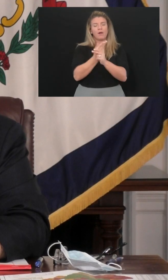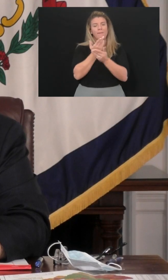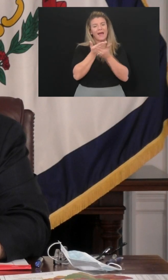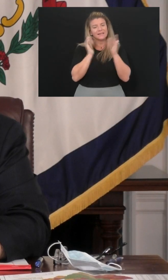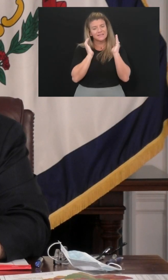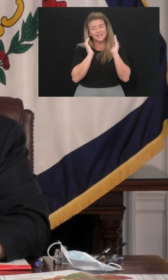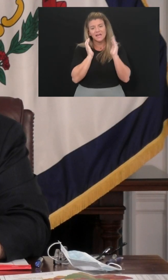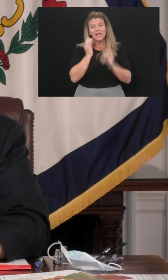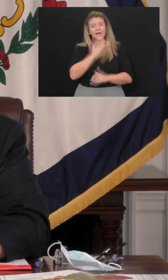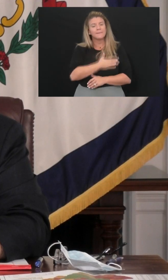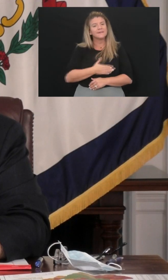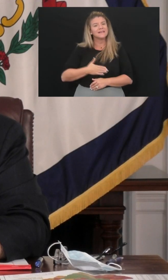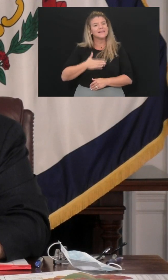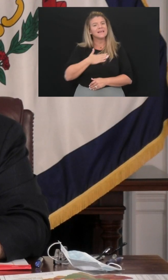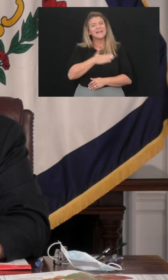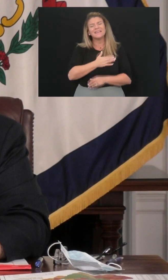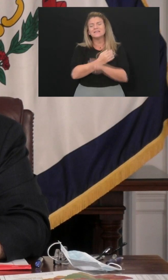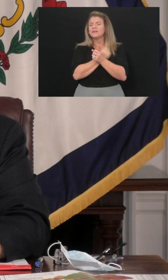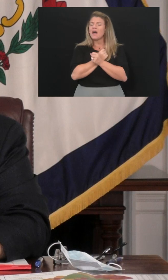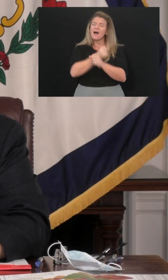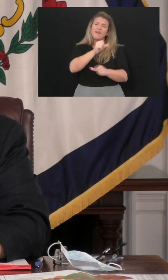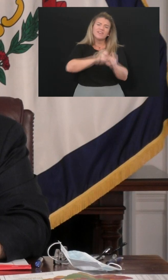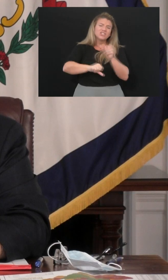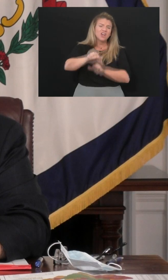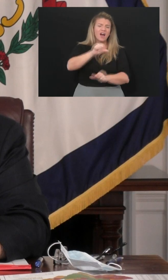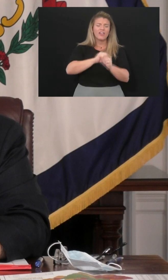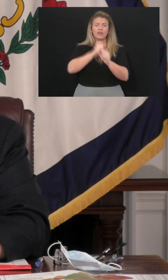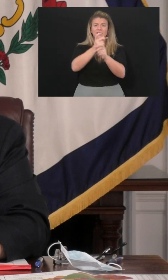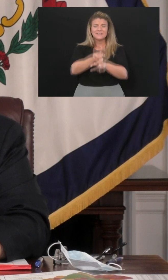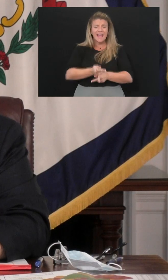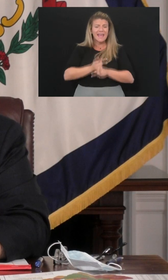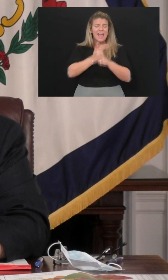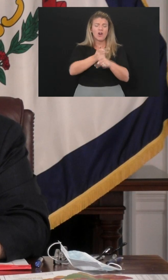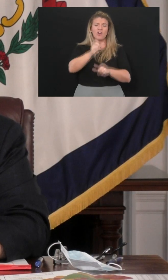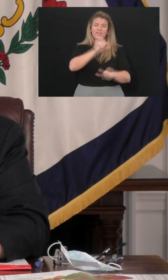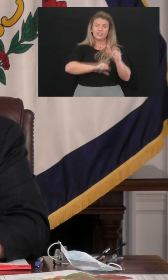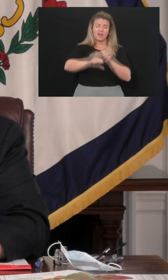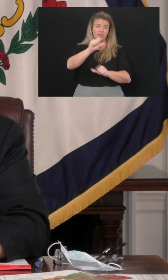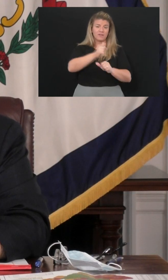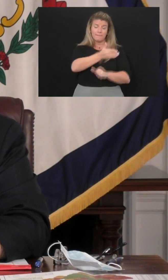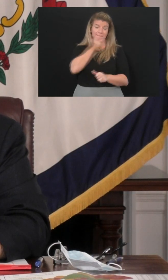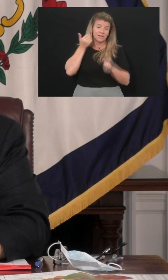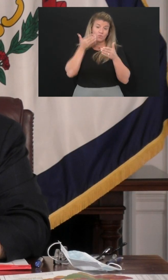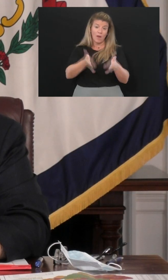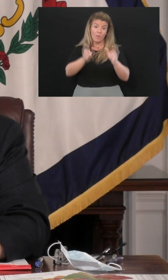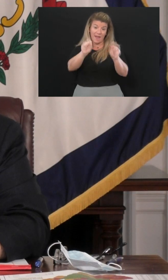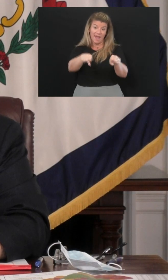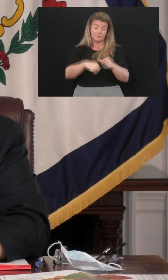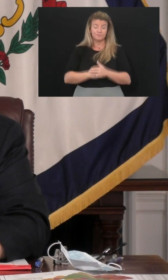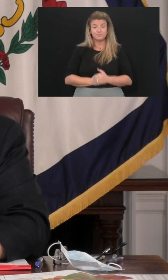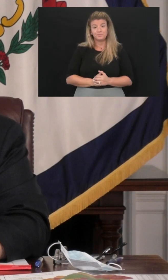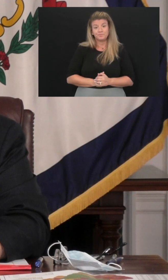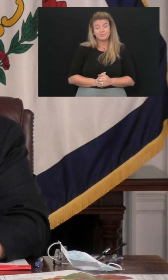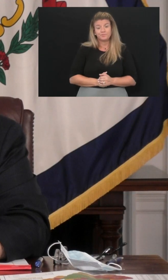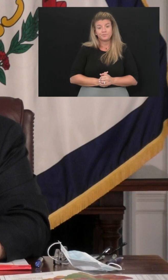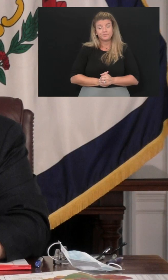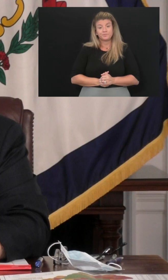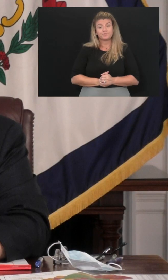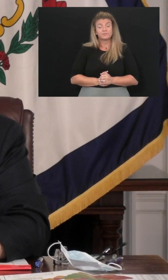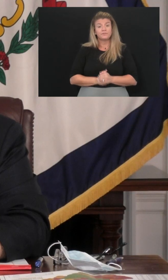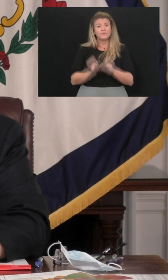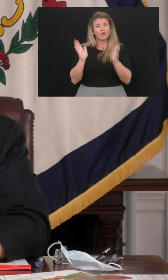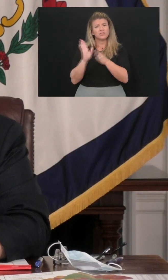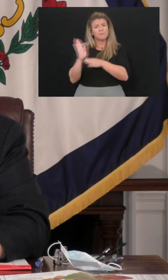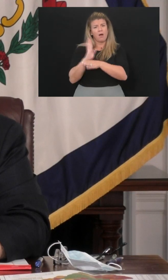be loving neighbors to where we're taking care of one another in every way. Our small business grant program's running